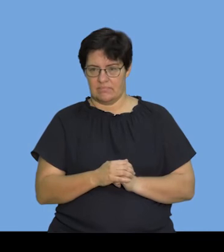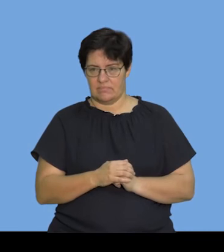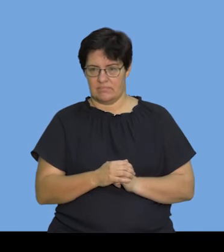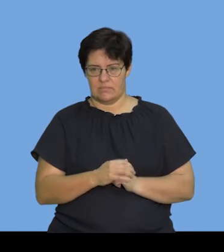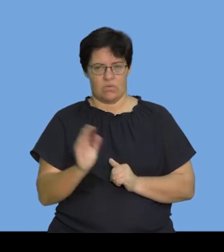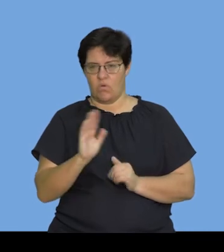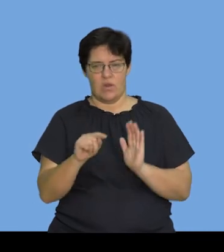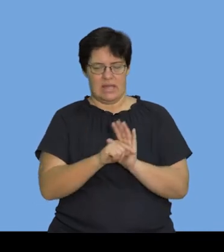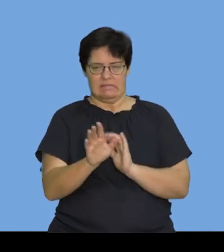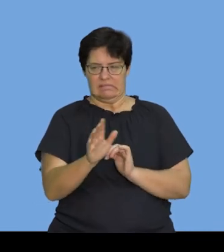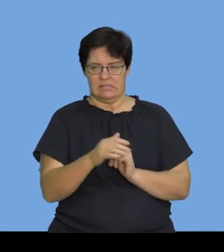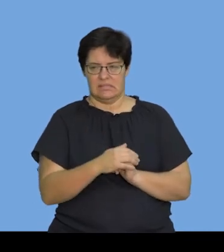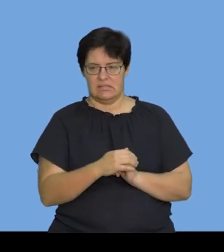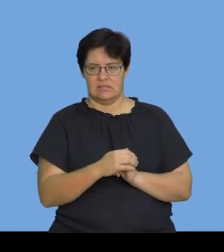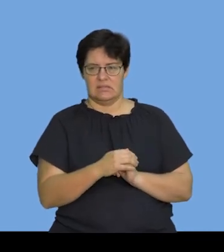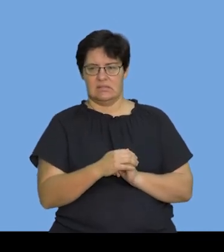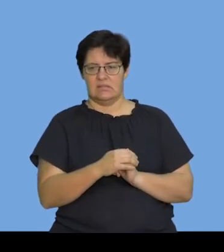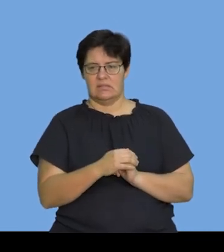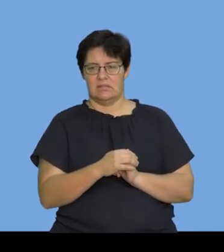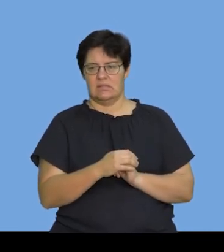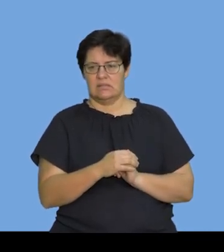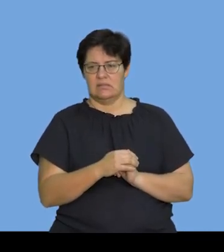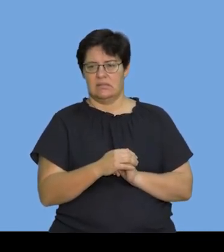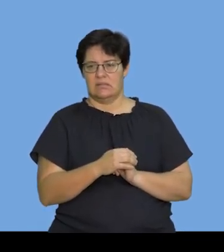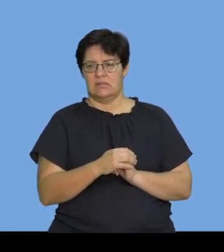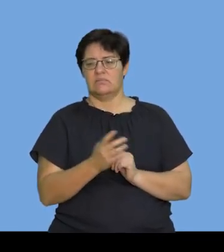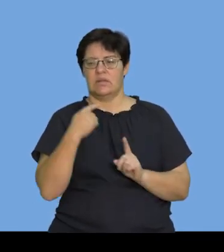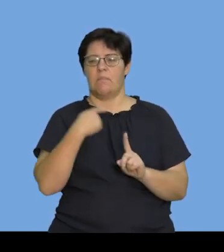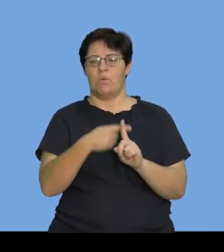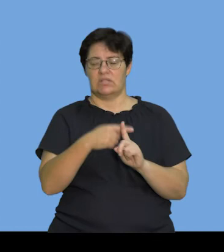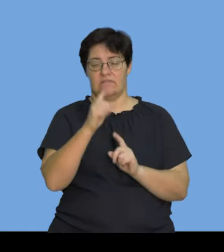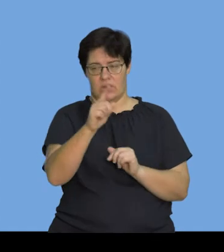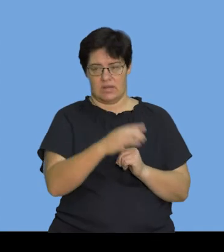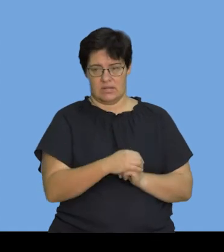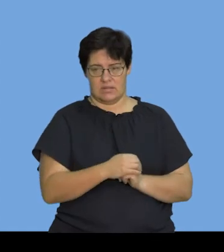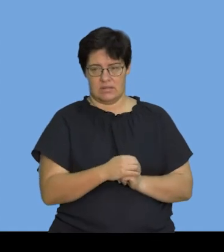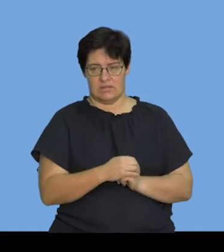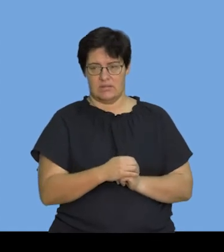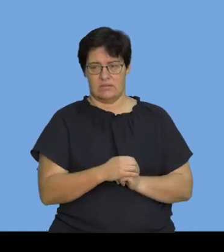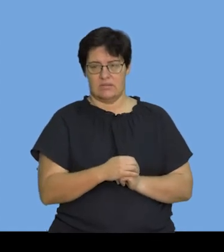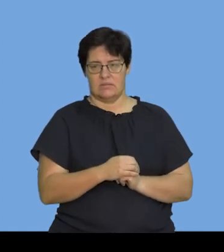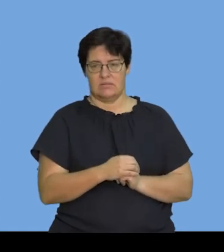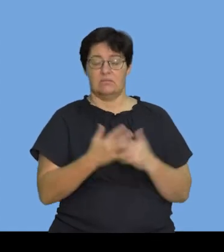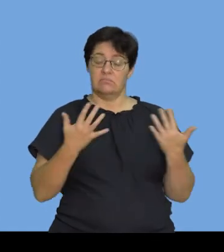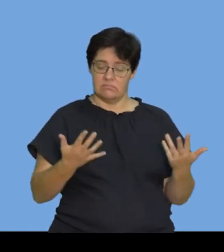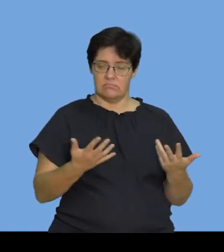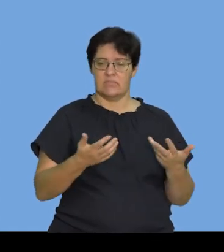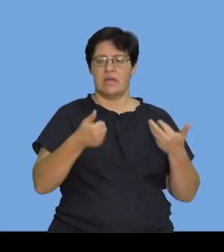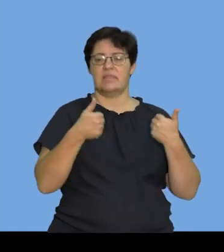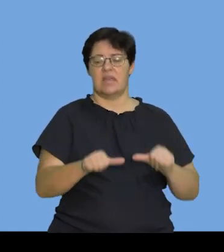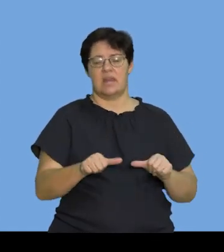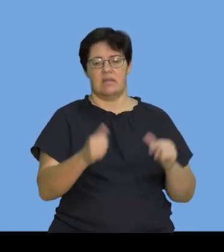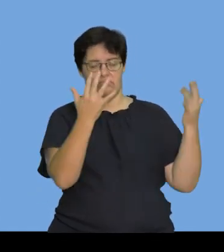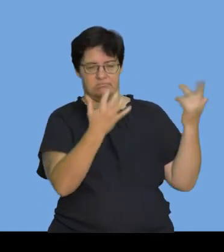quickly remove that. So it will just be a positive 1. And then you can then work this out